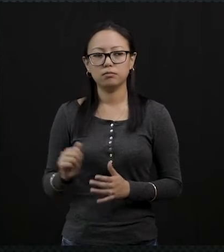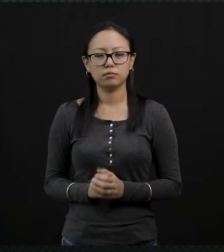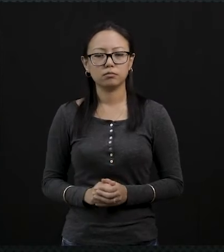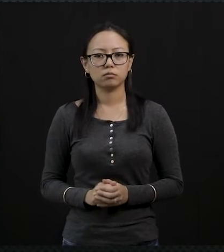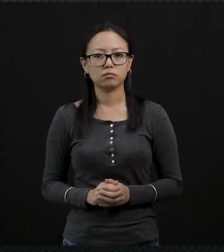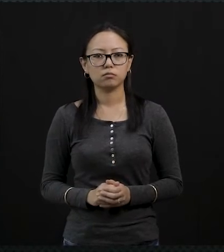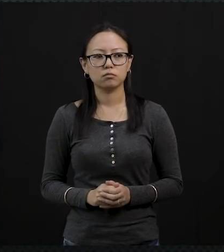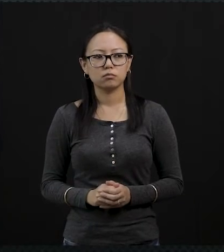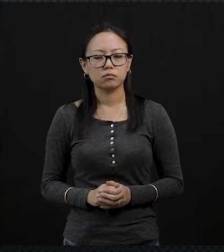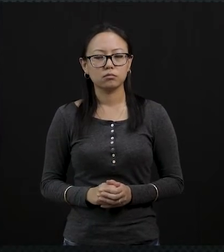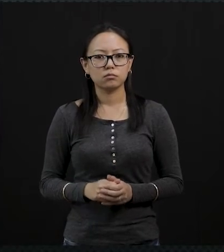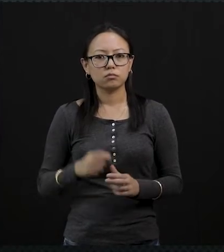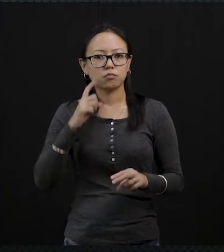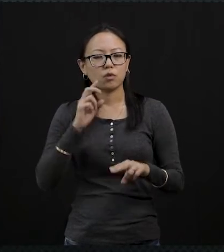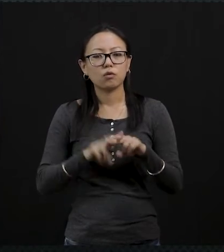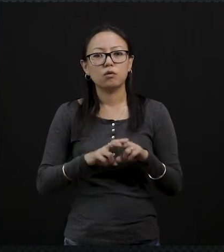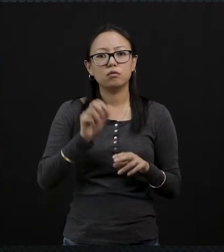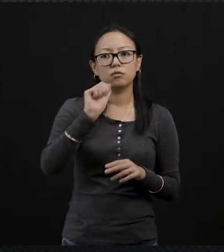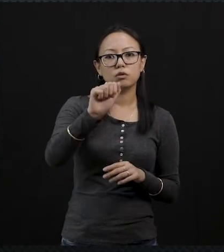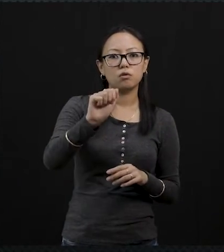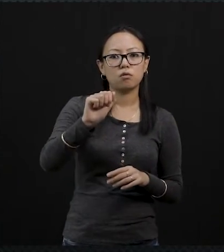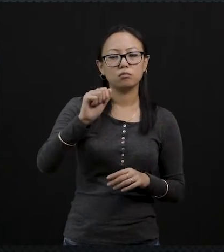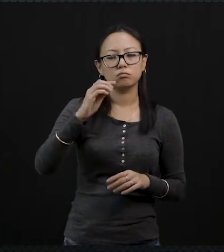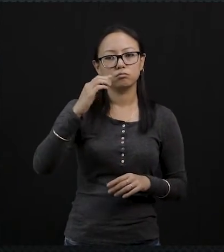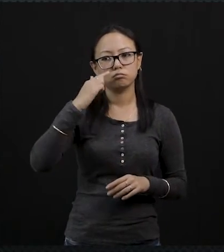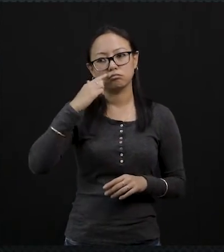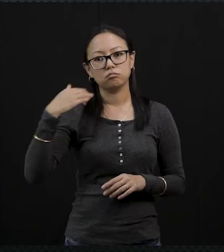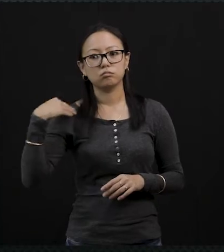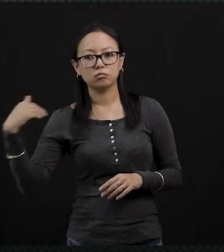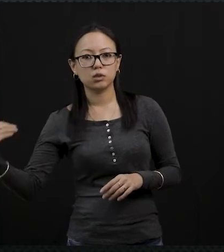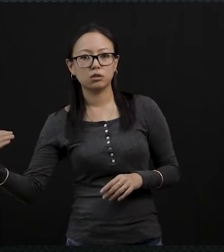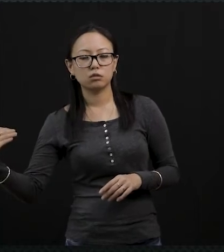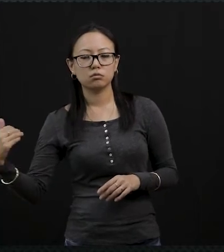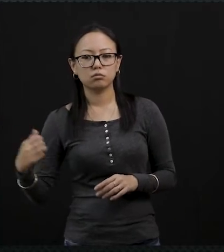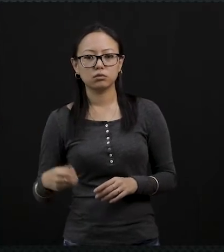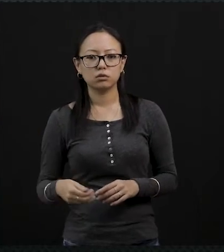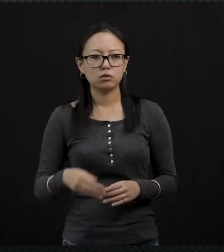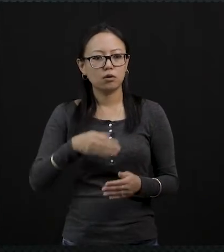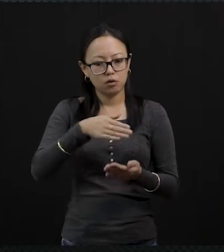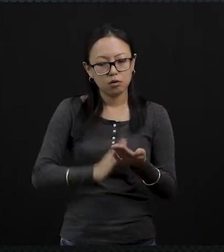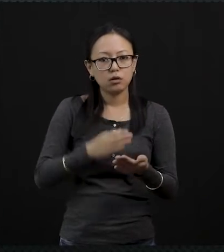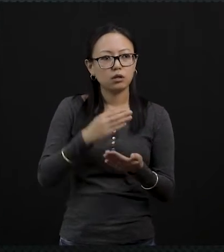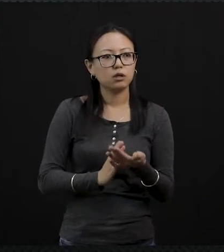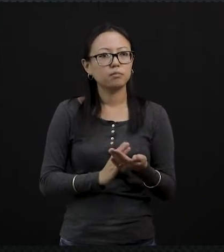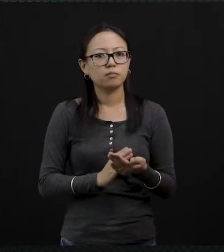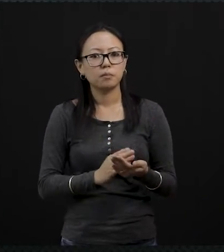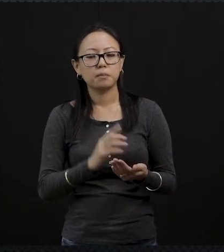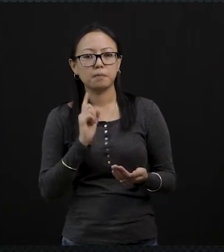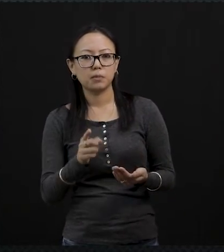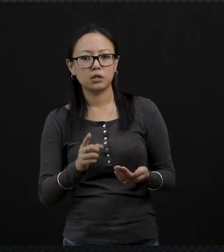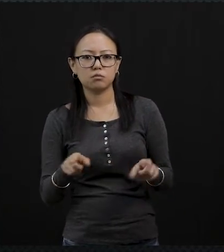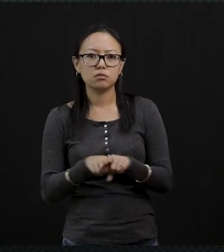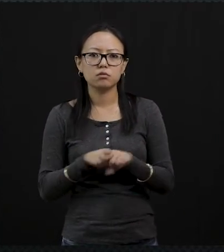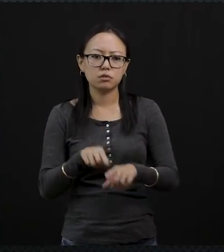cutting fruits, and at the same time they're also watching their favorite TV show. So